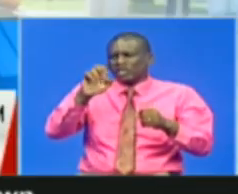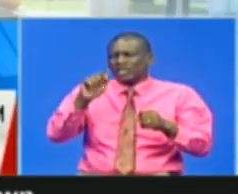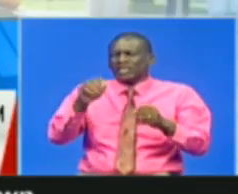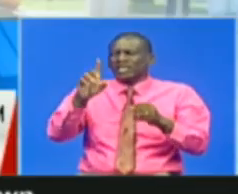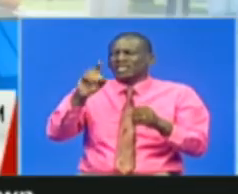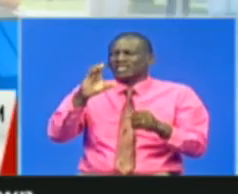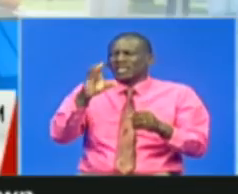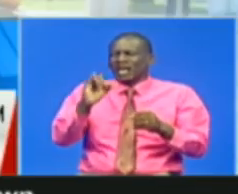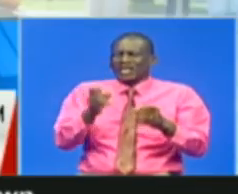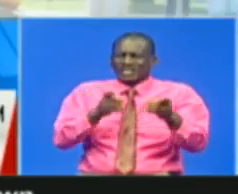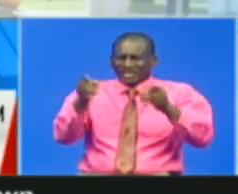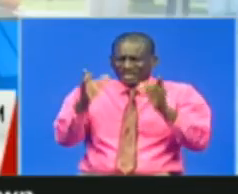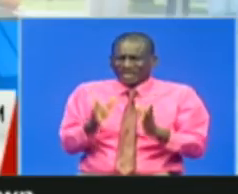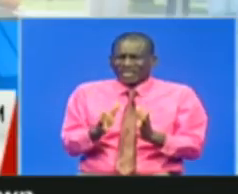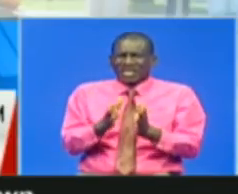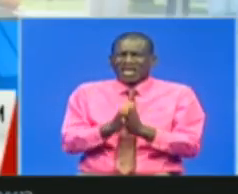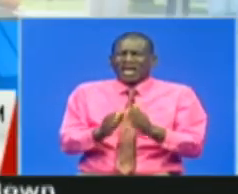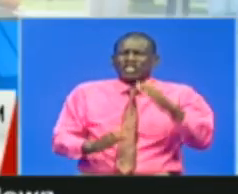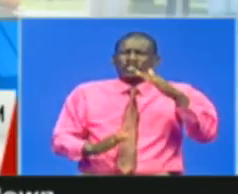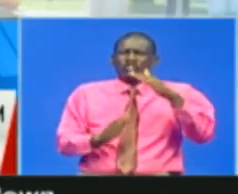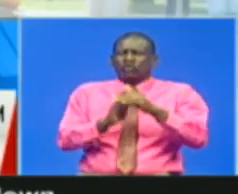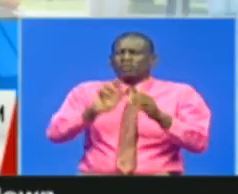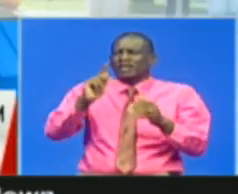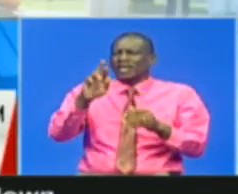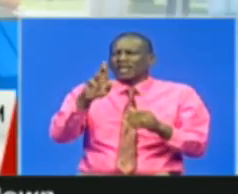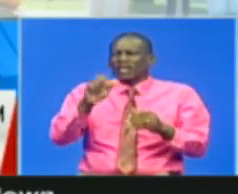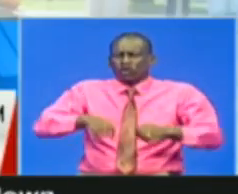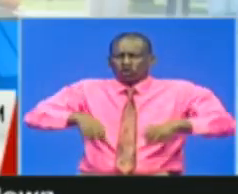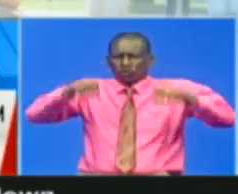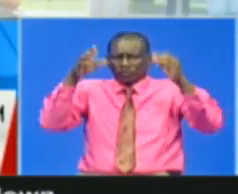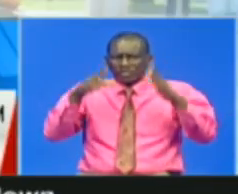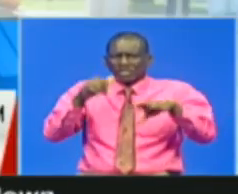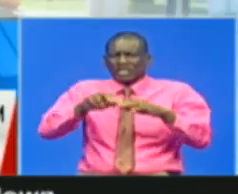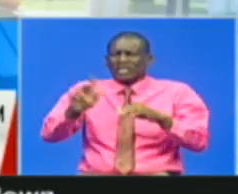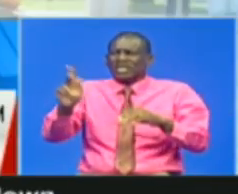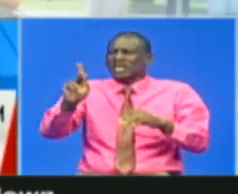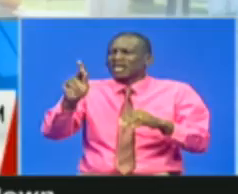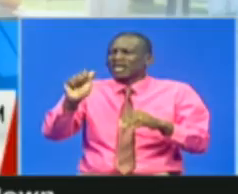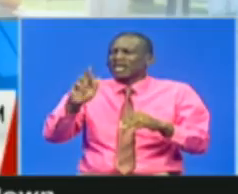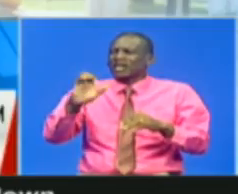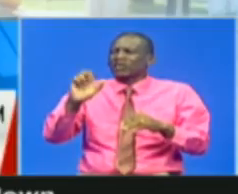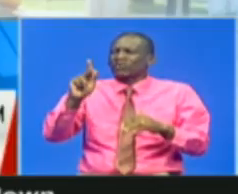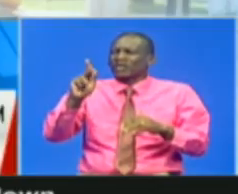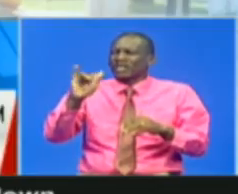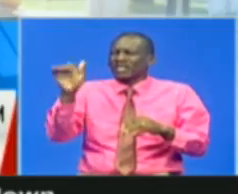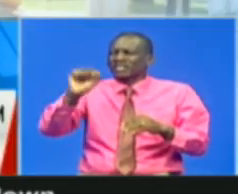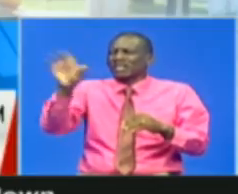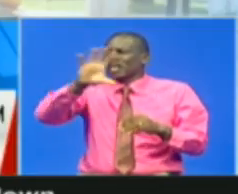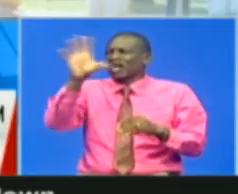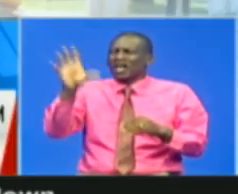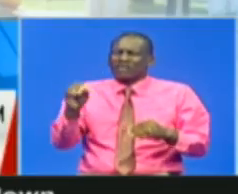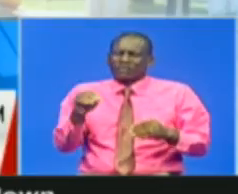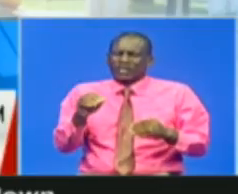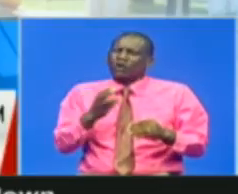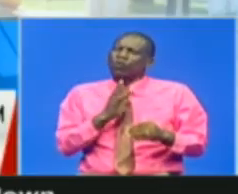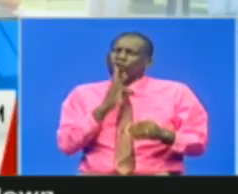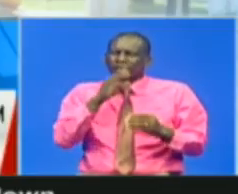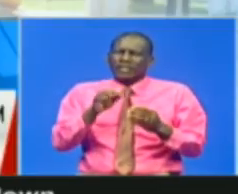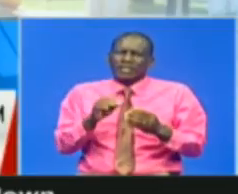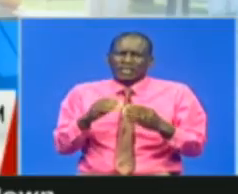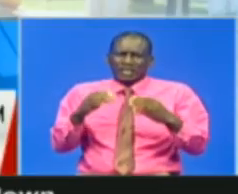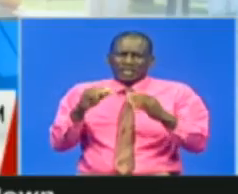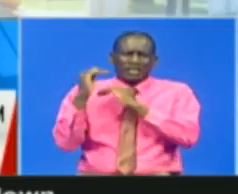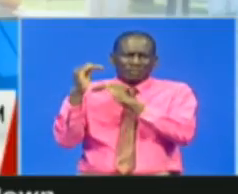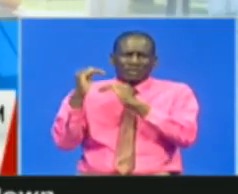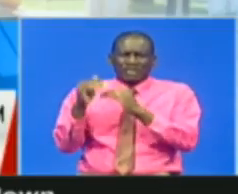Director George Kinoti, and senior Kenya Revenue Authority officials at Kariuki's Africa Spirits Limited, a multi-million alcohol business